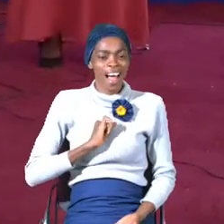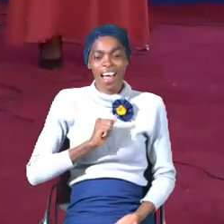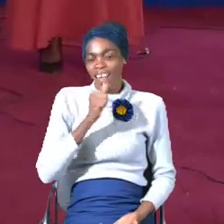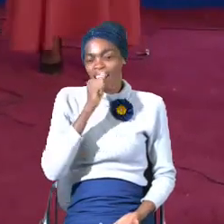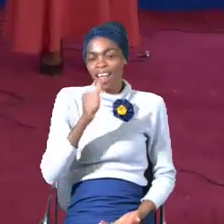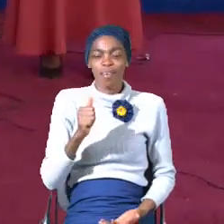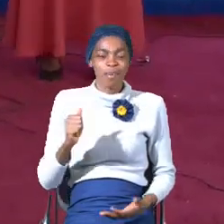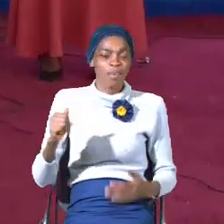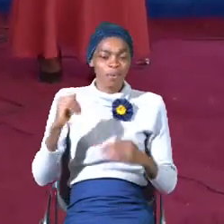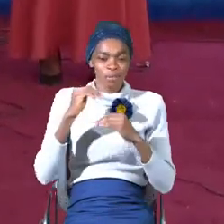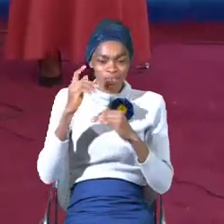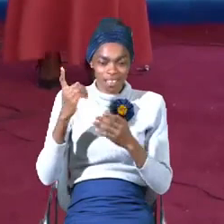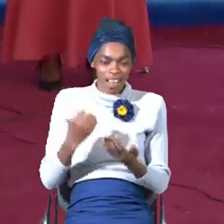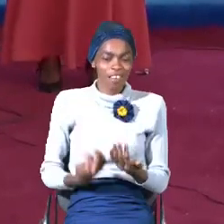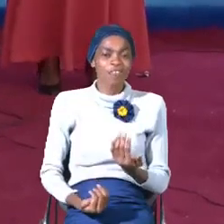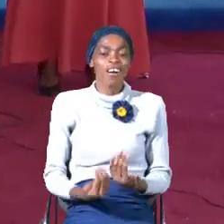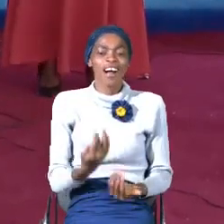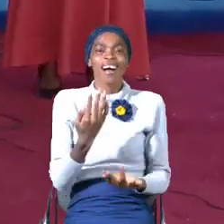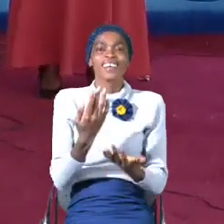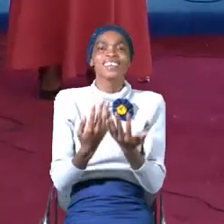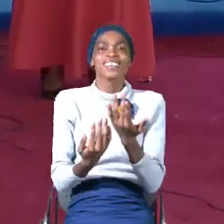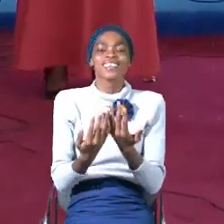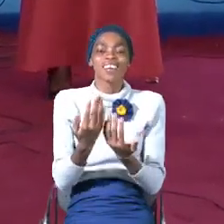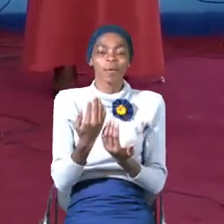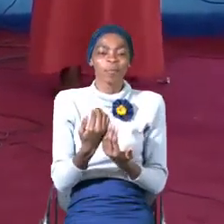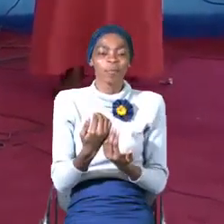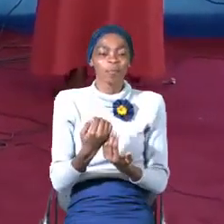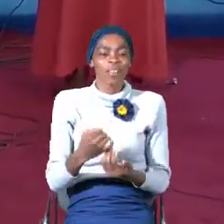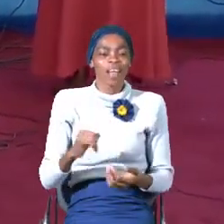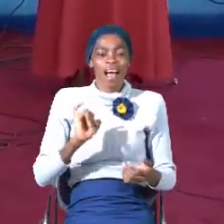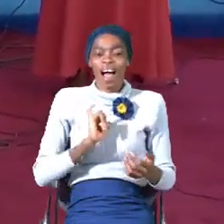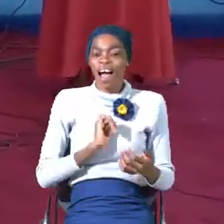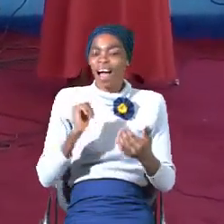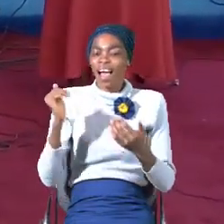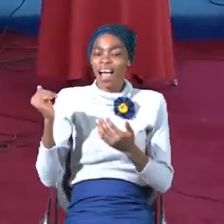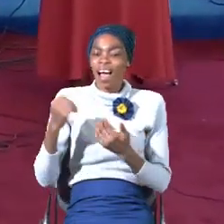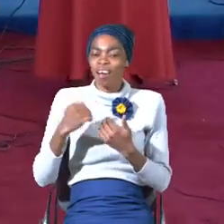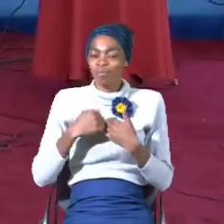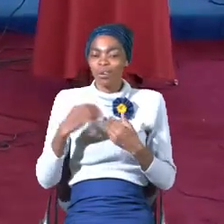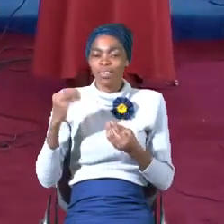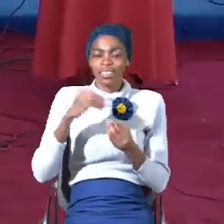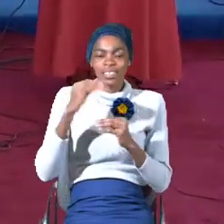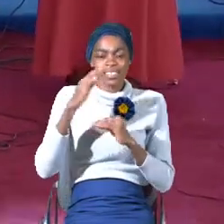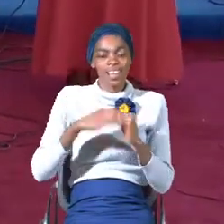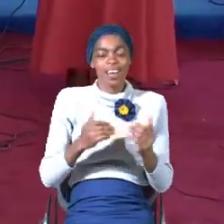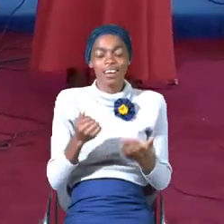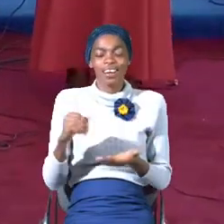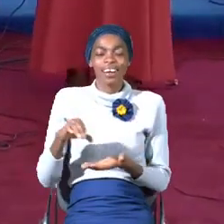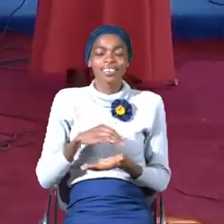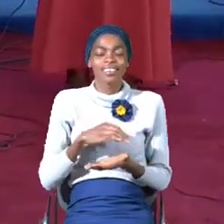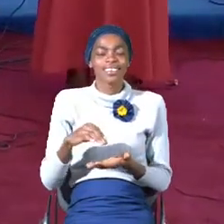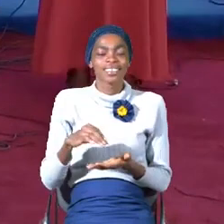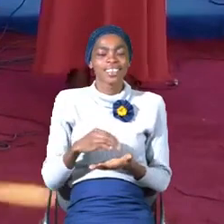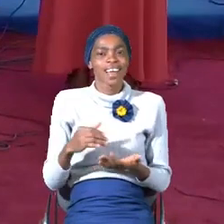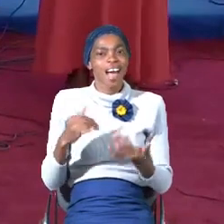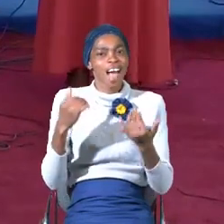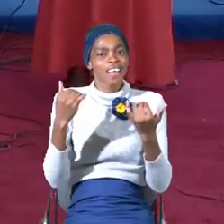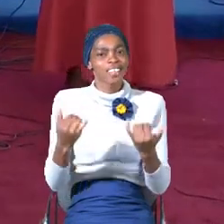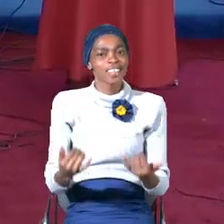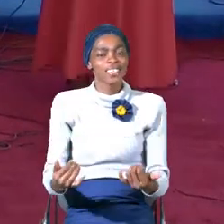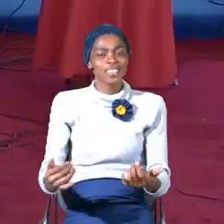I am the sacrifice. I have more than a song. Lift it up,